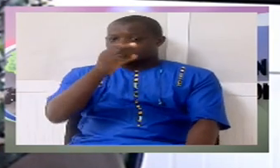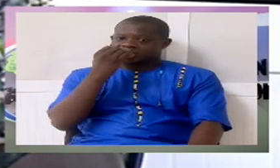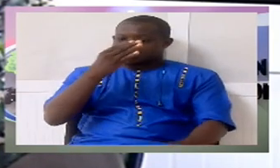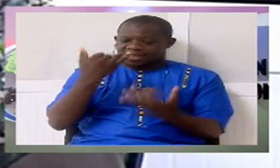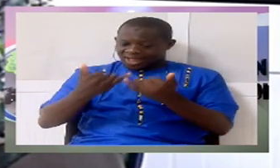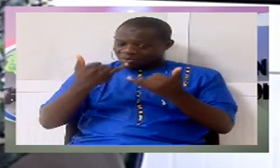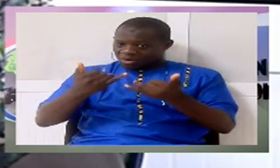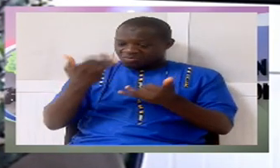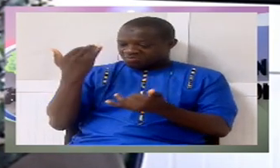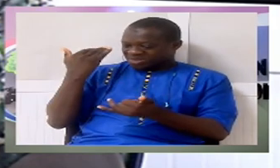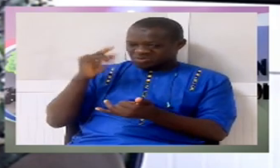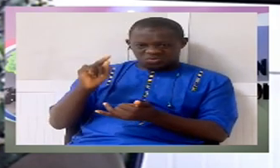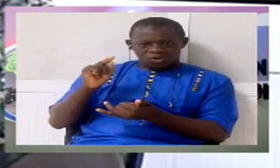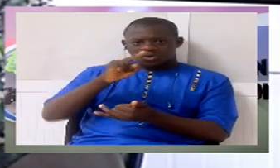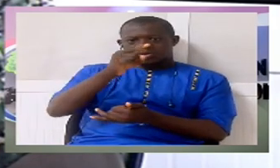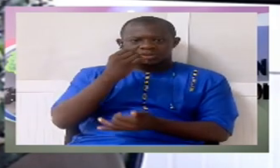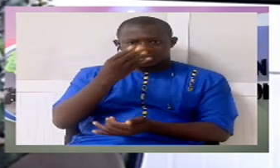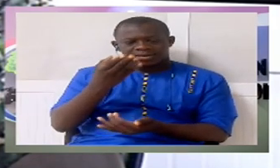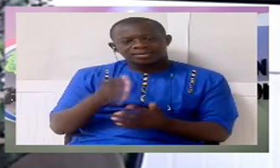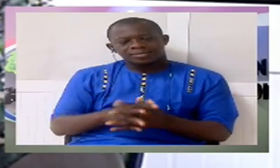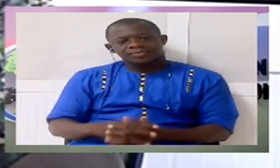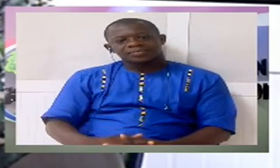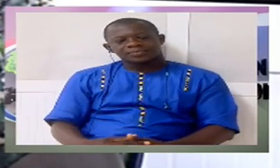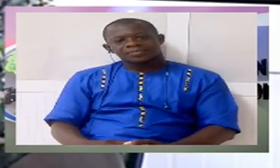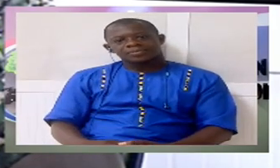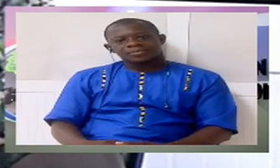moments ago. Lol nga ñu wax sanga.